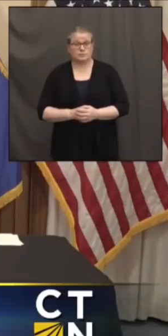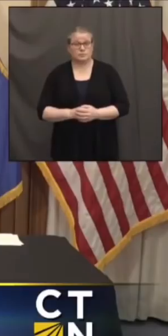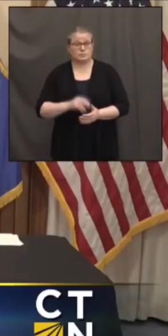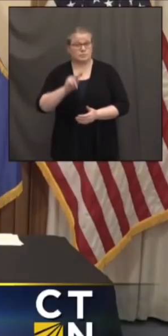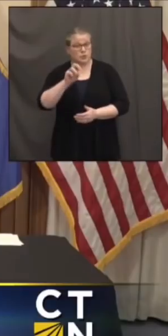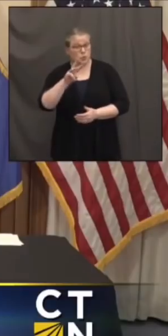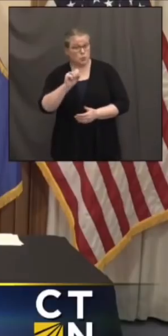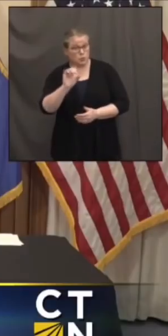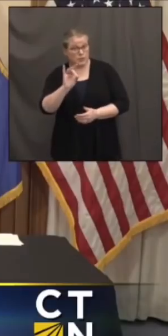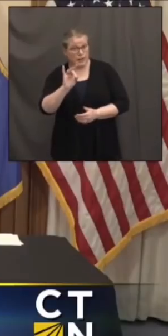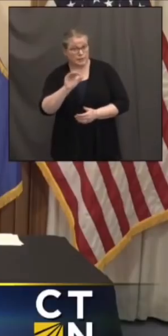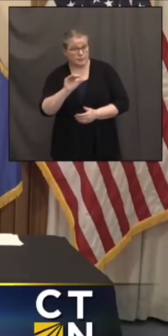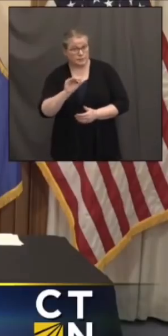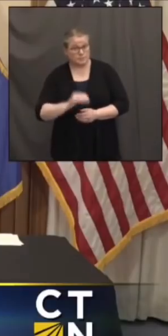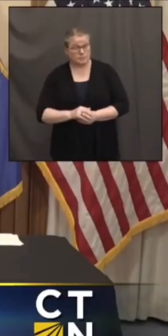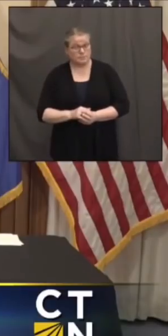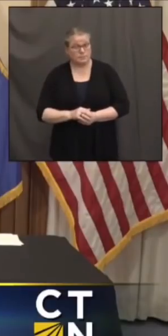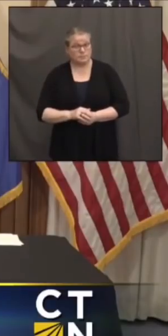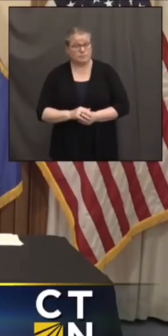News 8.